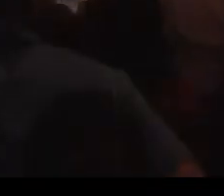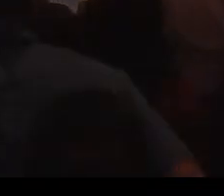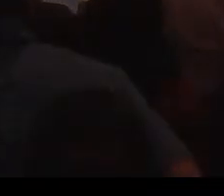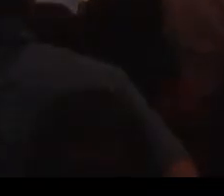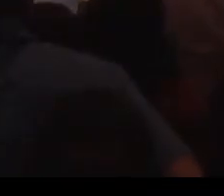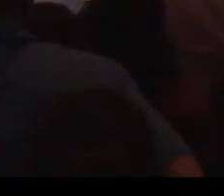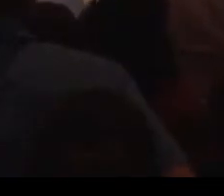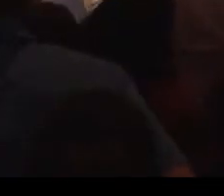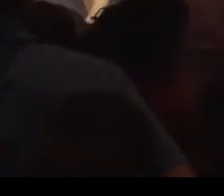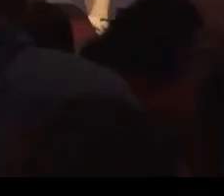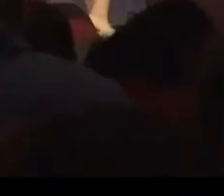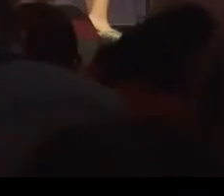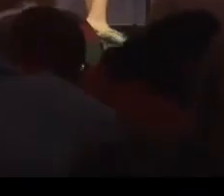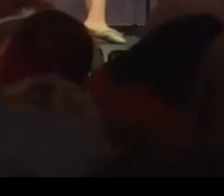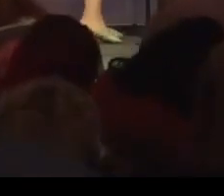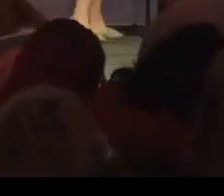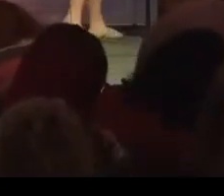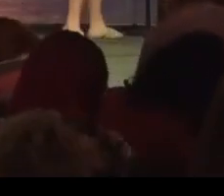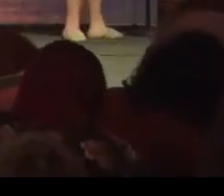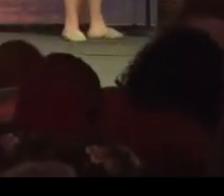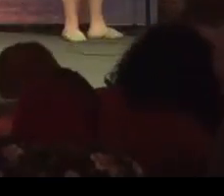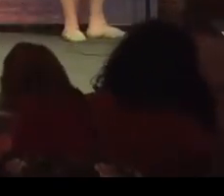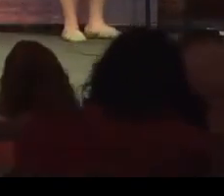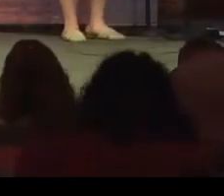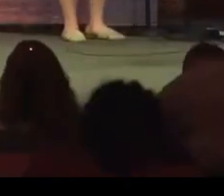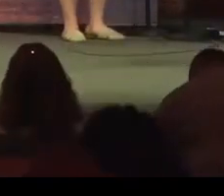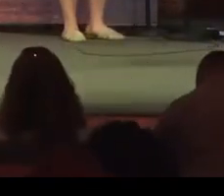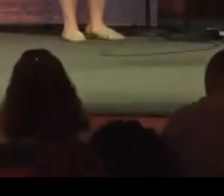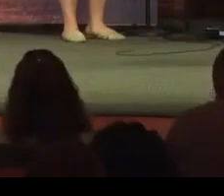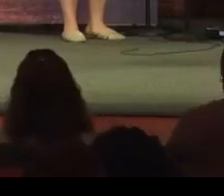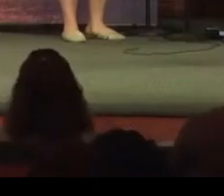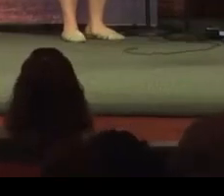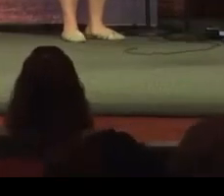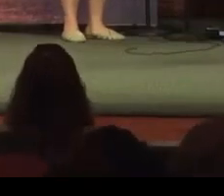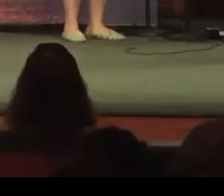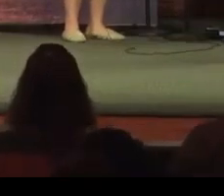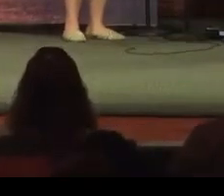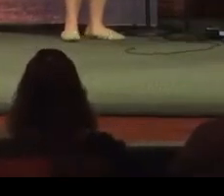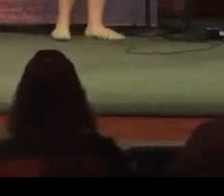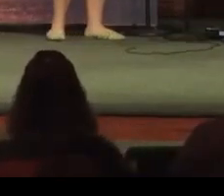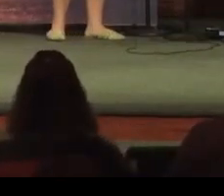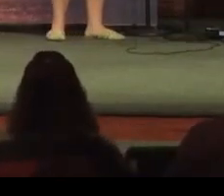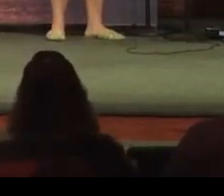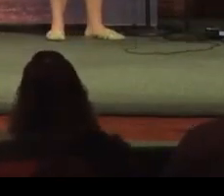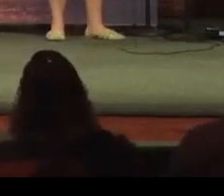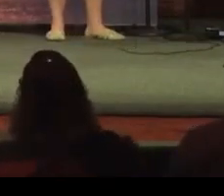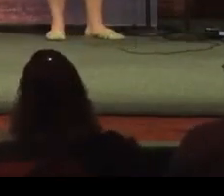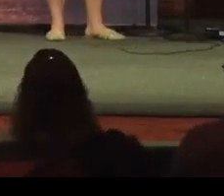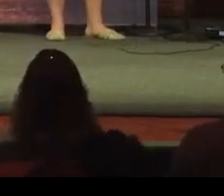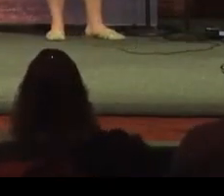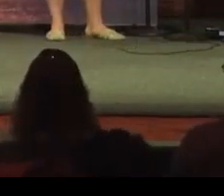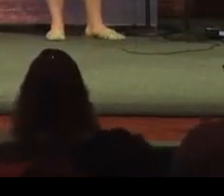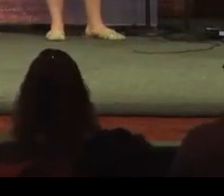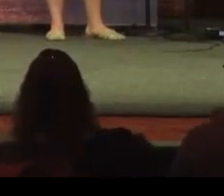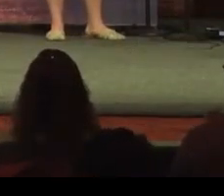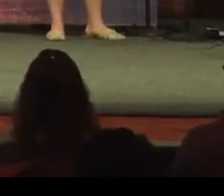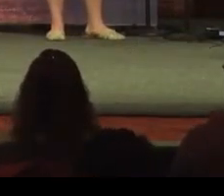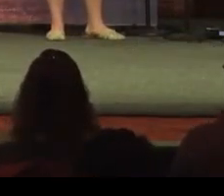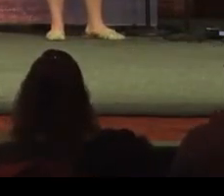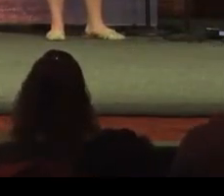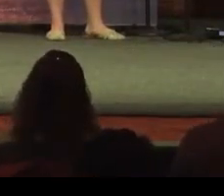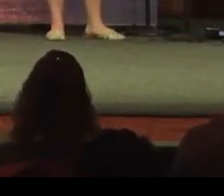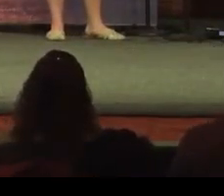I'm going to invite you to be seated, and I want to thank our worship team for doing an absolutely incredible job today. Amen? Thank you.